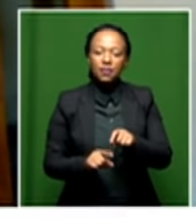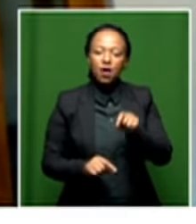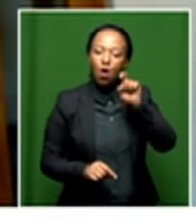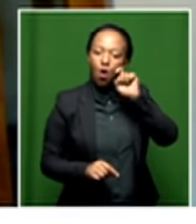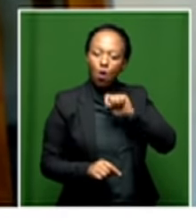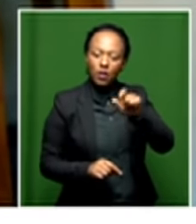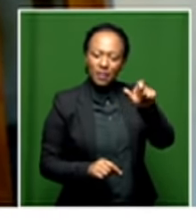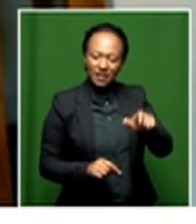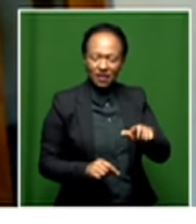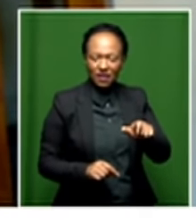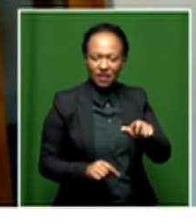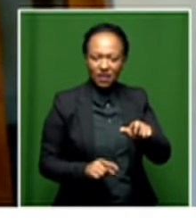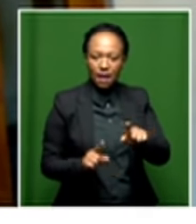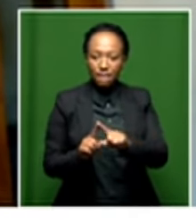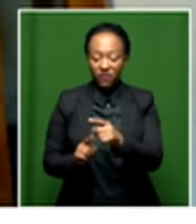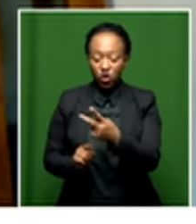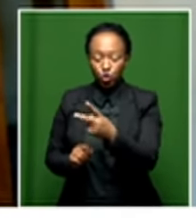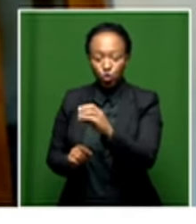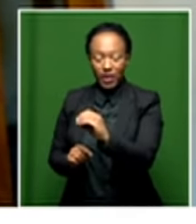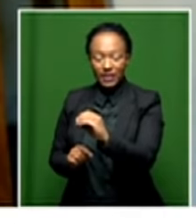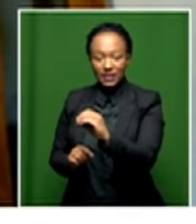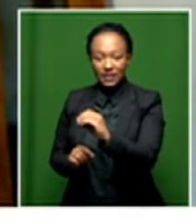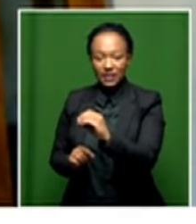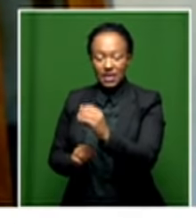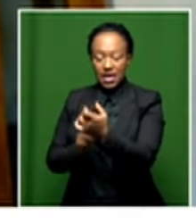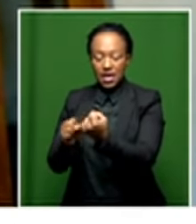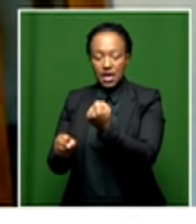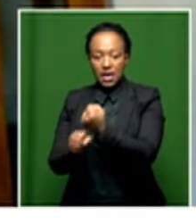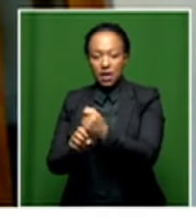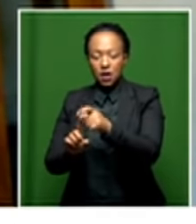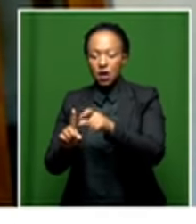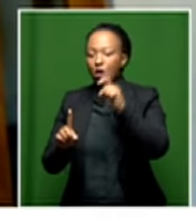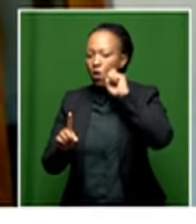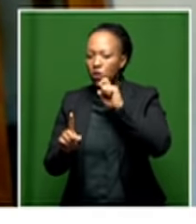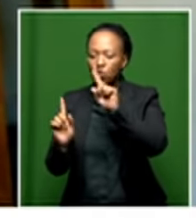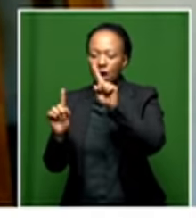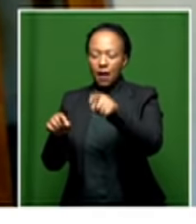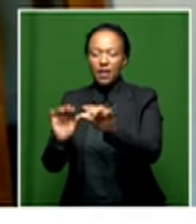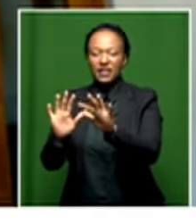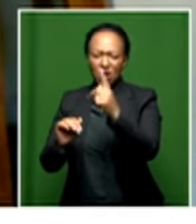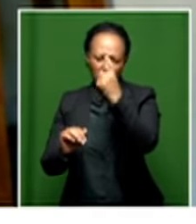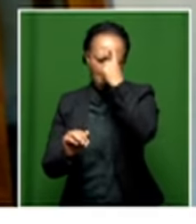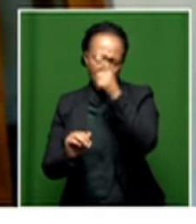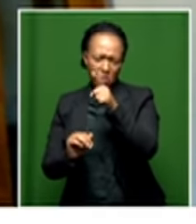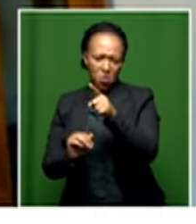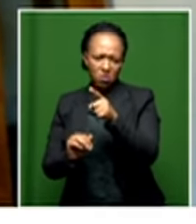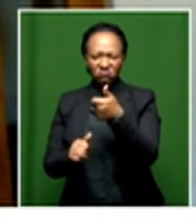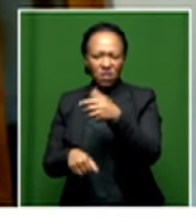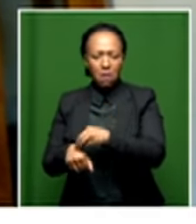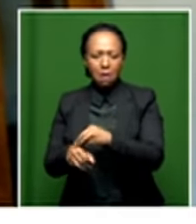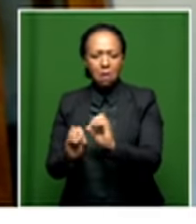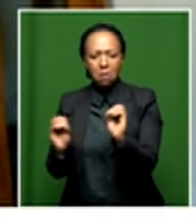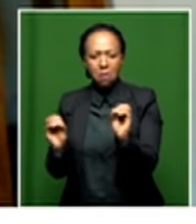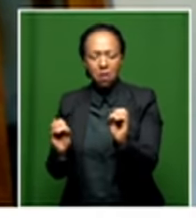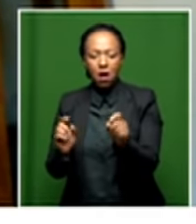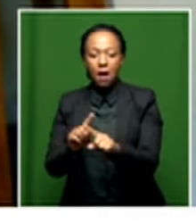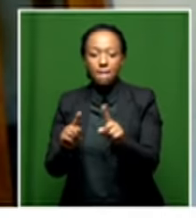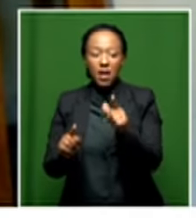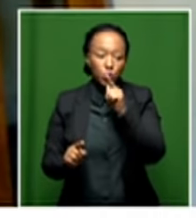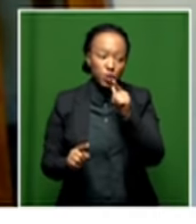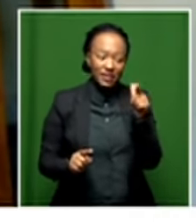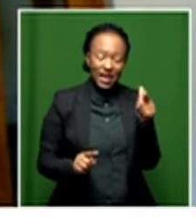30 years old, you tell them to be at a place 10 o'clock this morning is not a problem. But tell